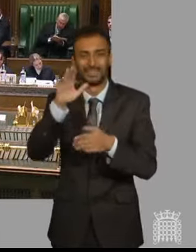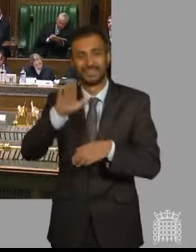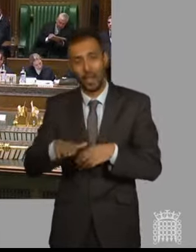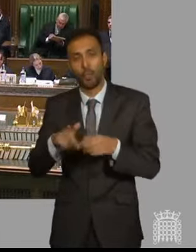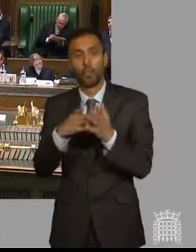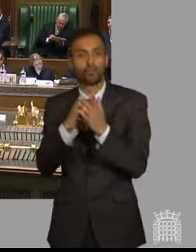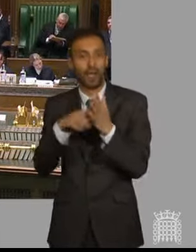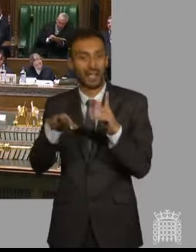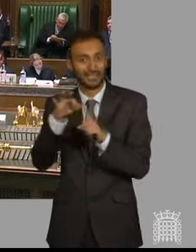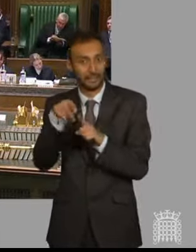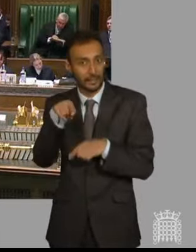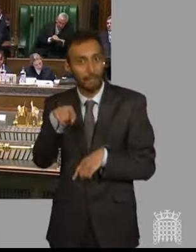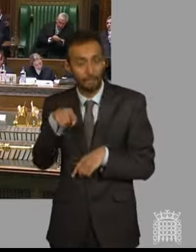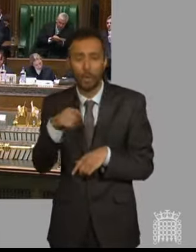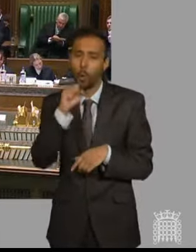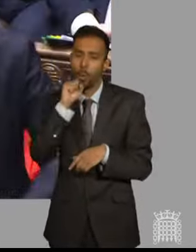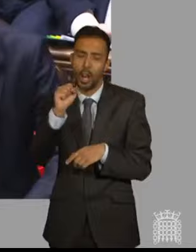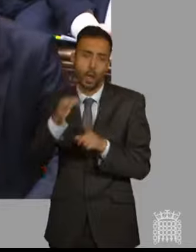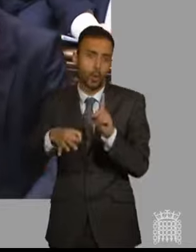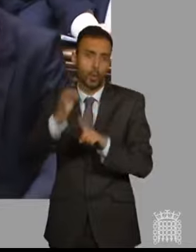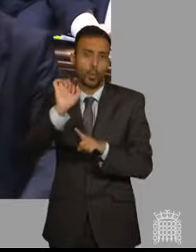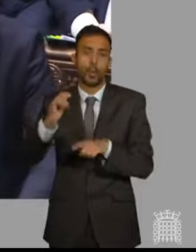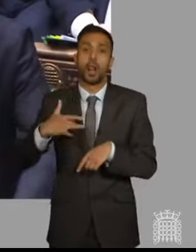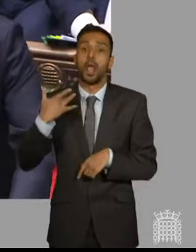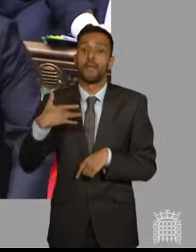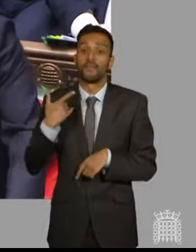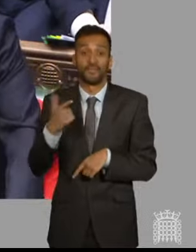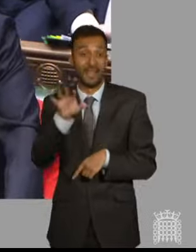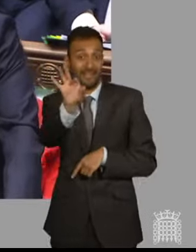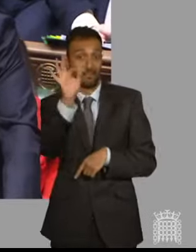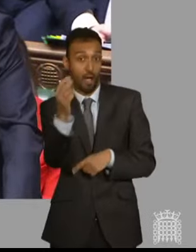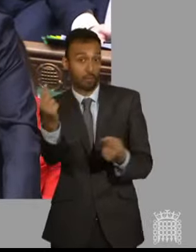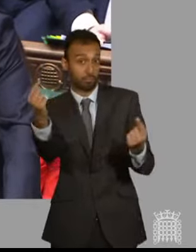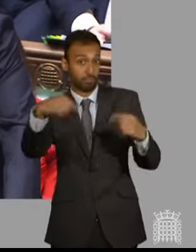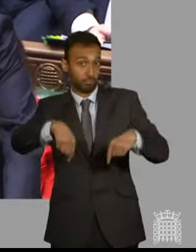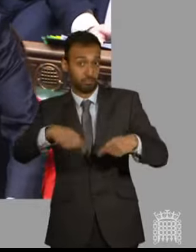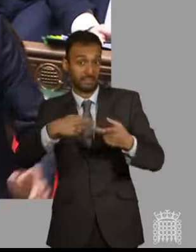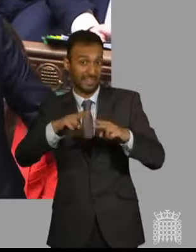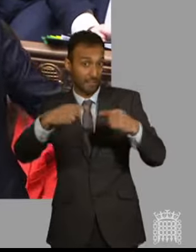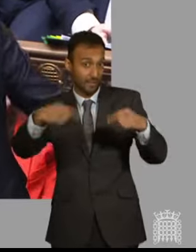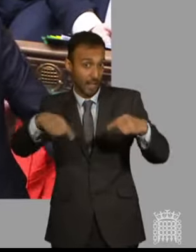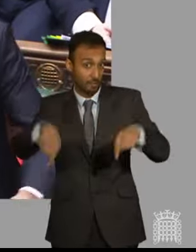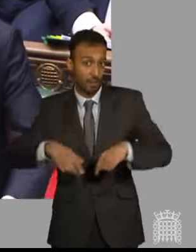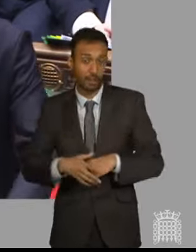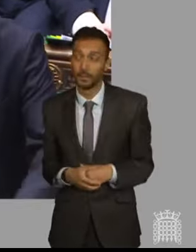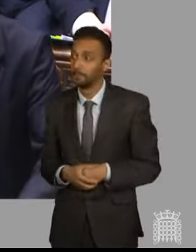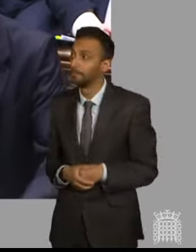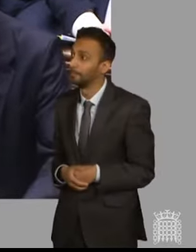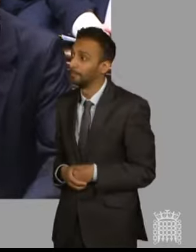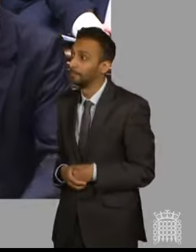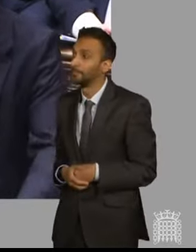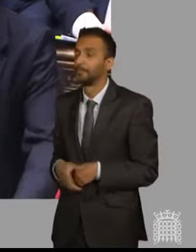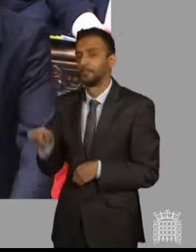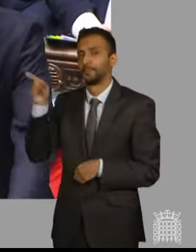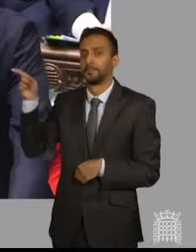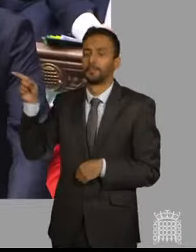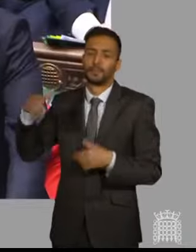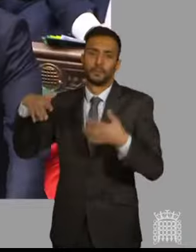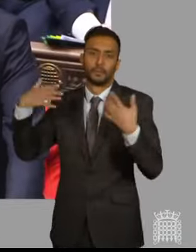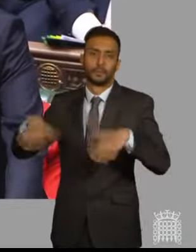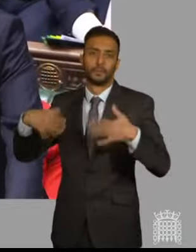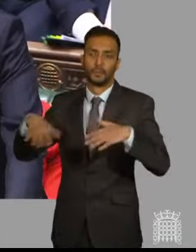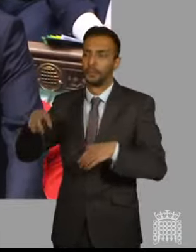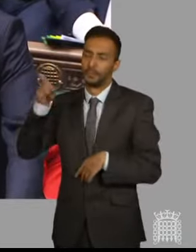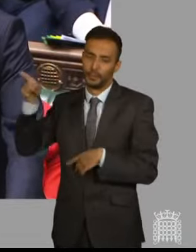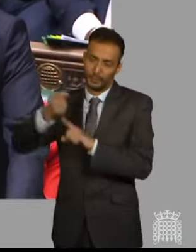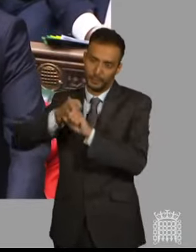My honourable friend has been a fantastic campaigner for the new Hillingdon Hospital, and I agree with him that it will provide fantastic care